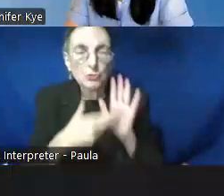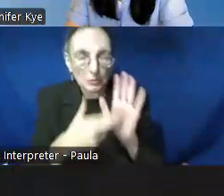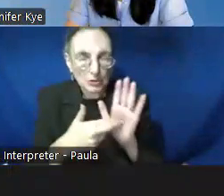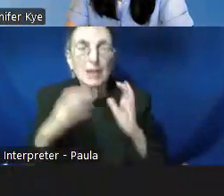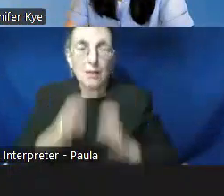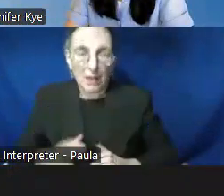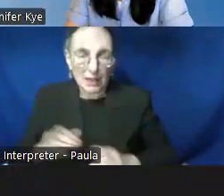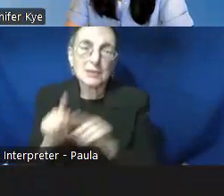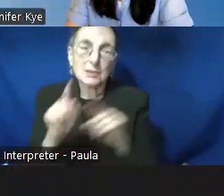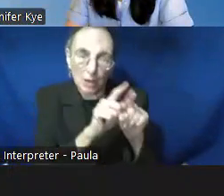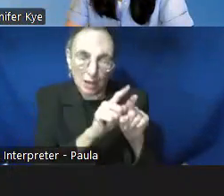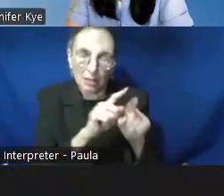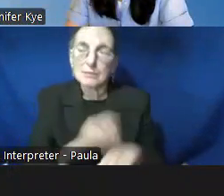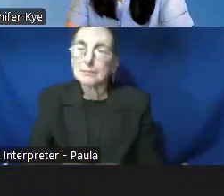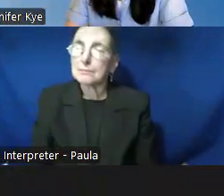slide.